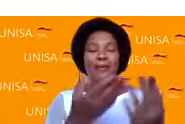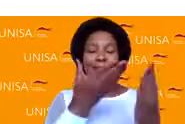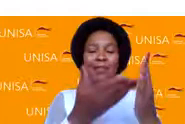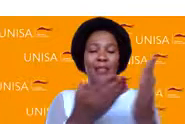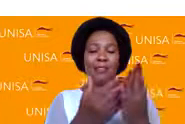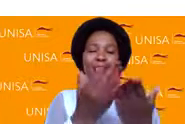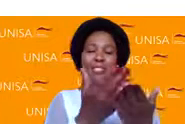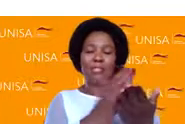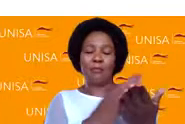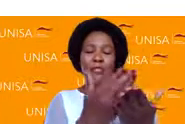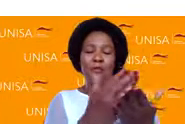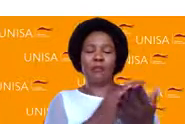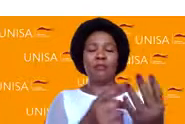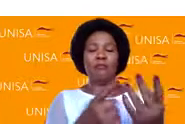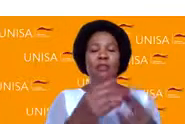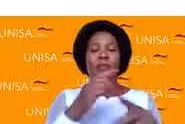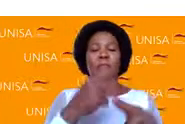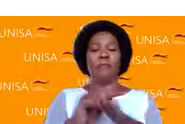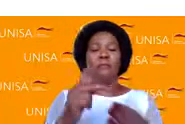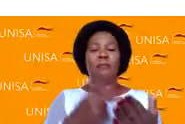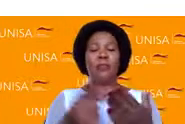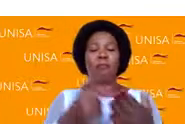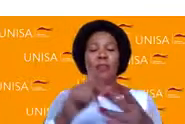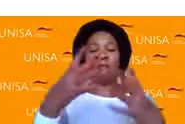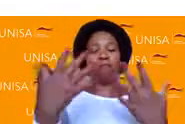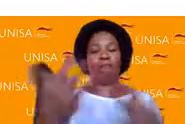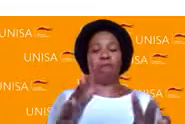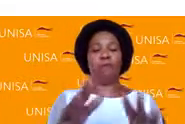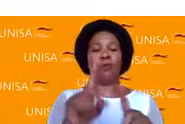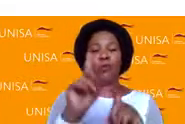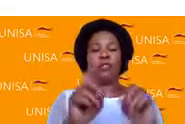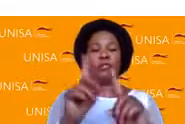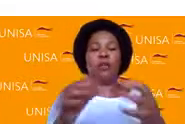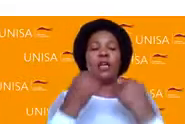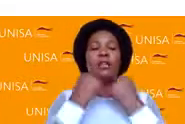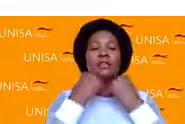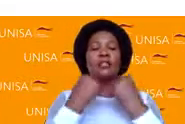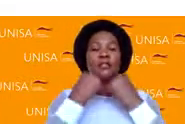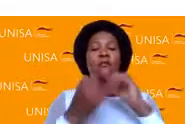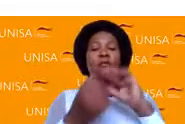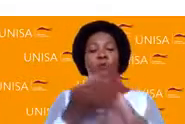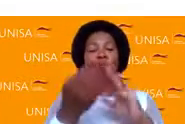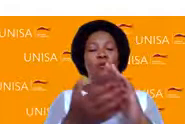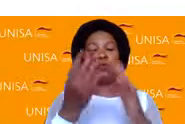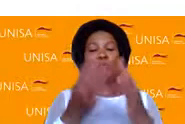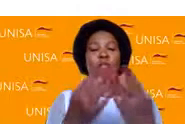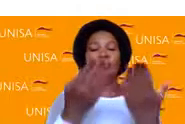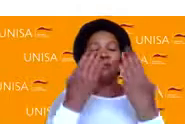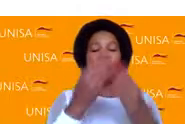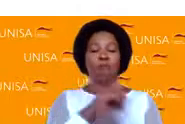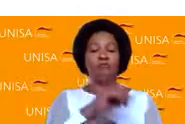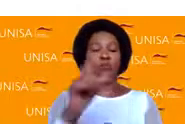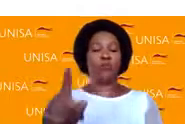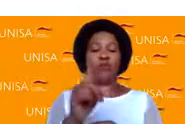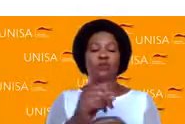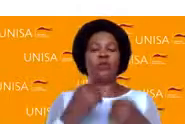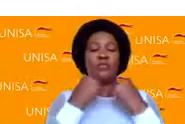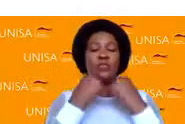be prepared for this quiz or assignment, go and study those assignments and then attempt a